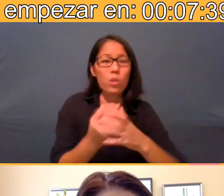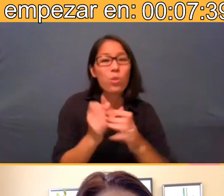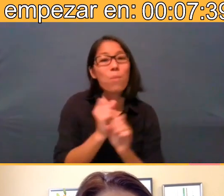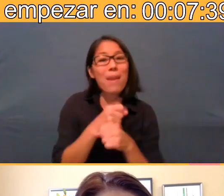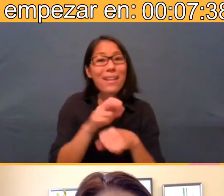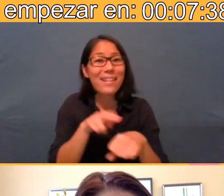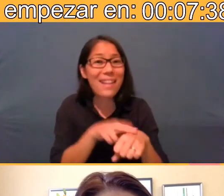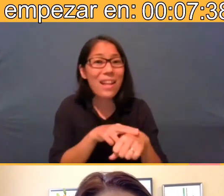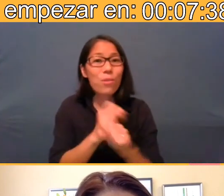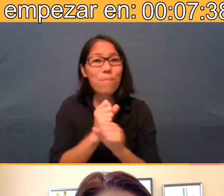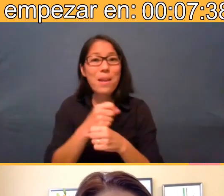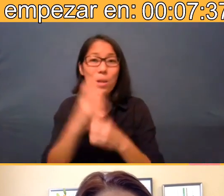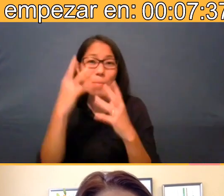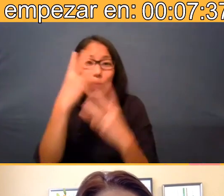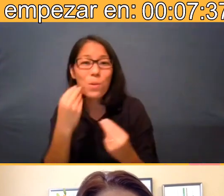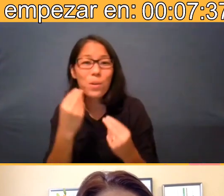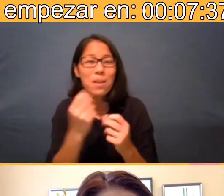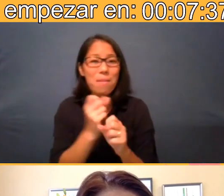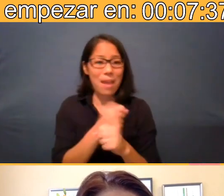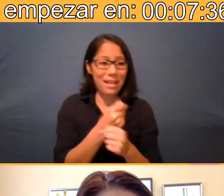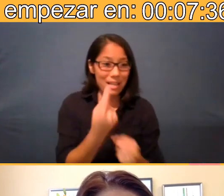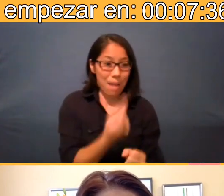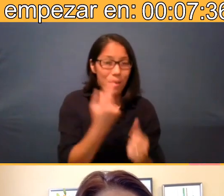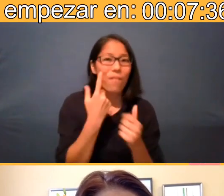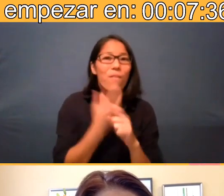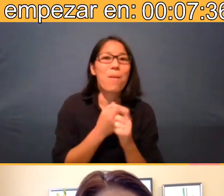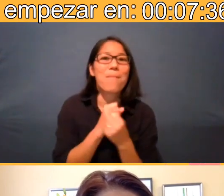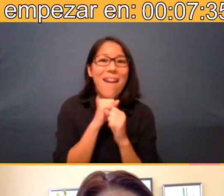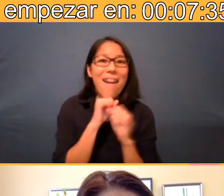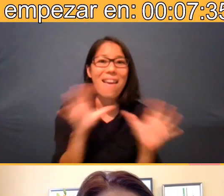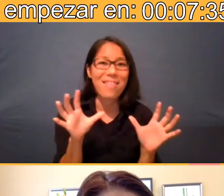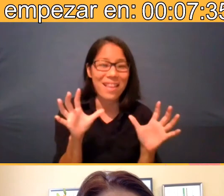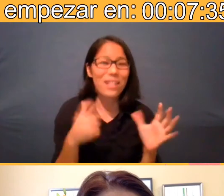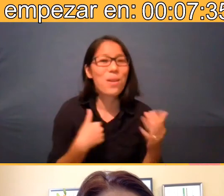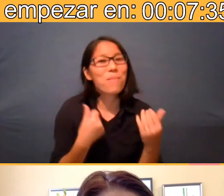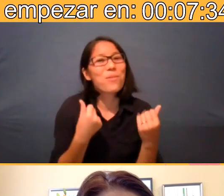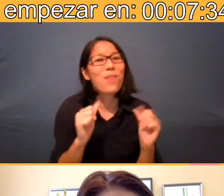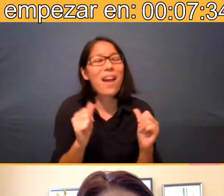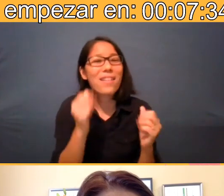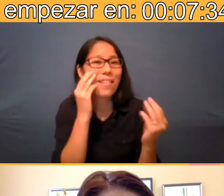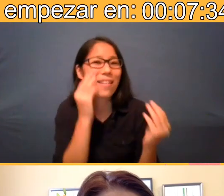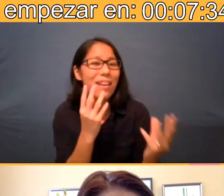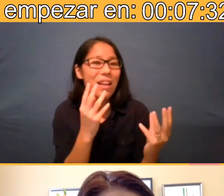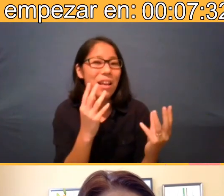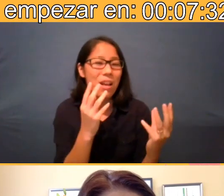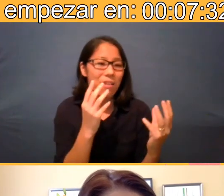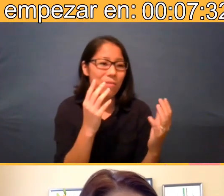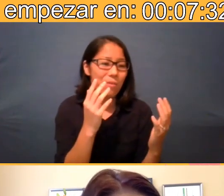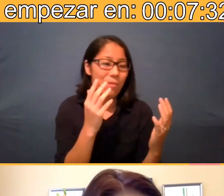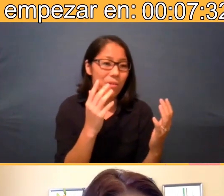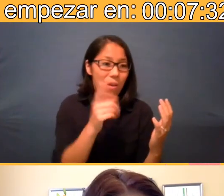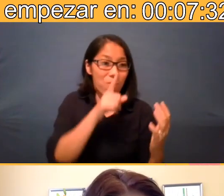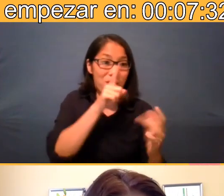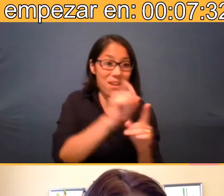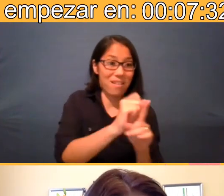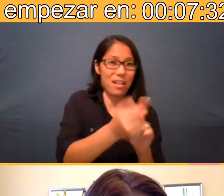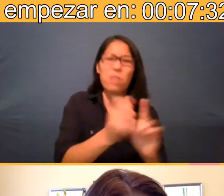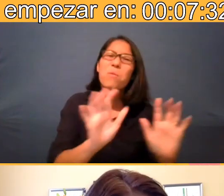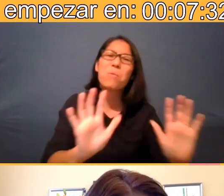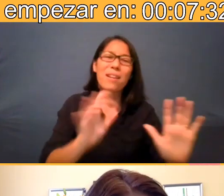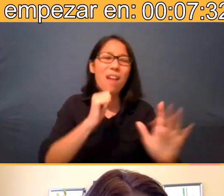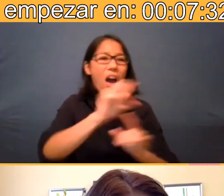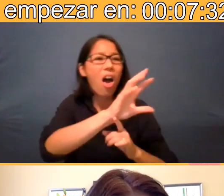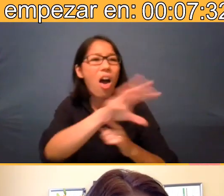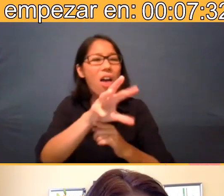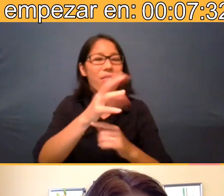of nothing was kind of the impetus of this. So as opposed to trying to give you the reality of the situation or filming the